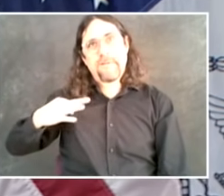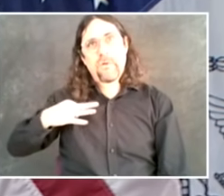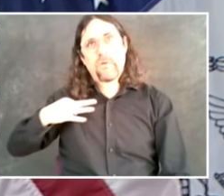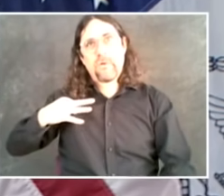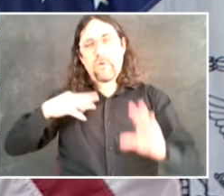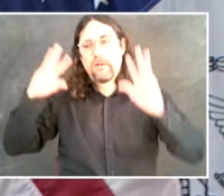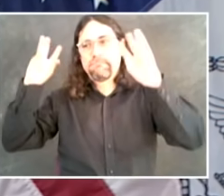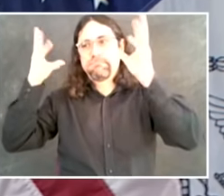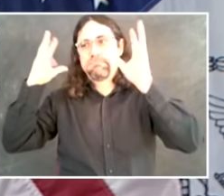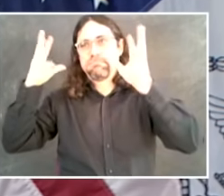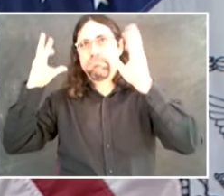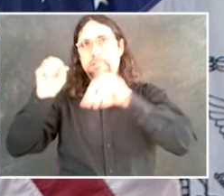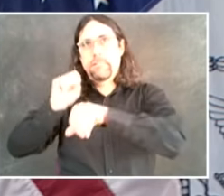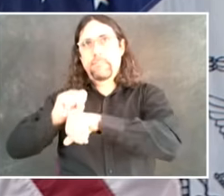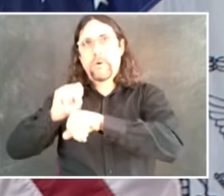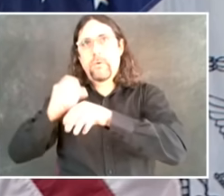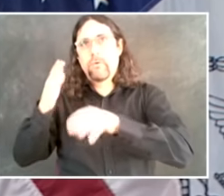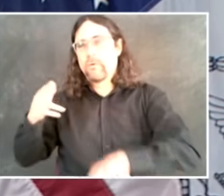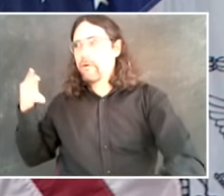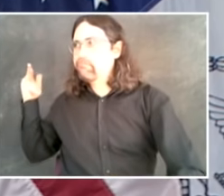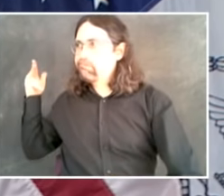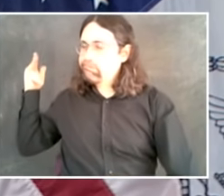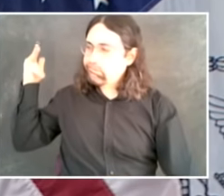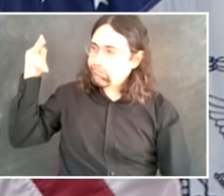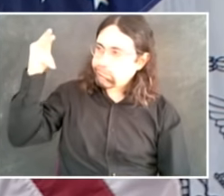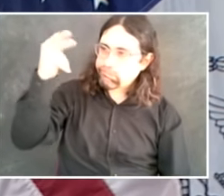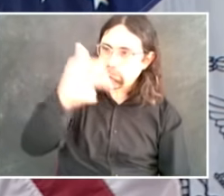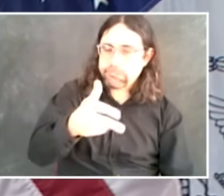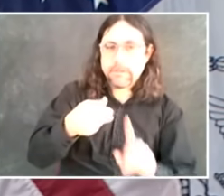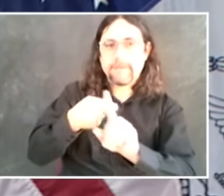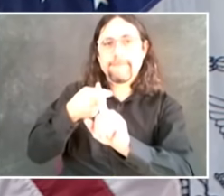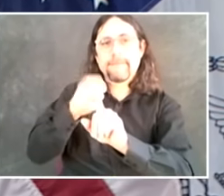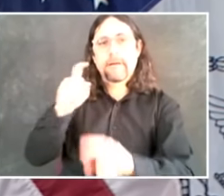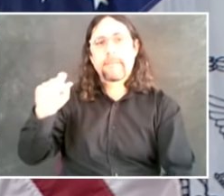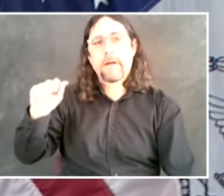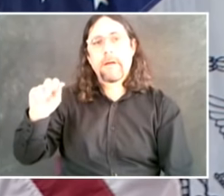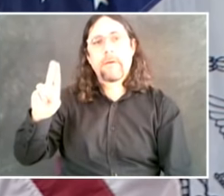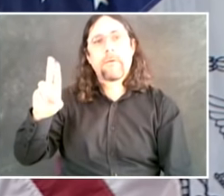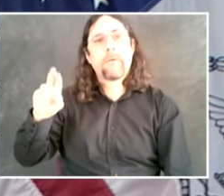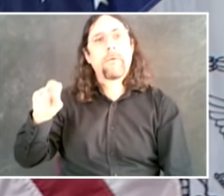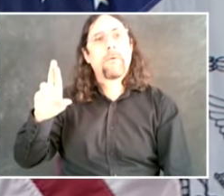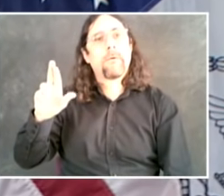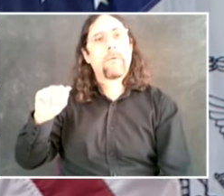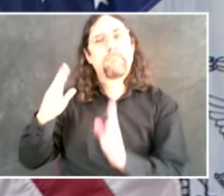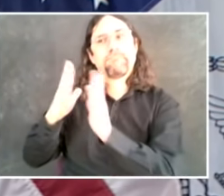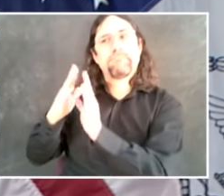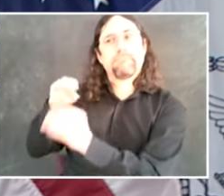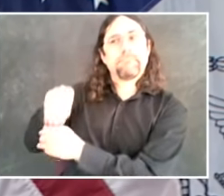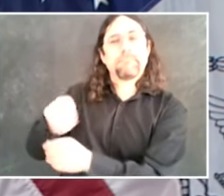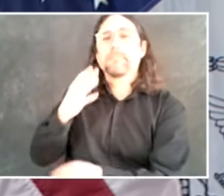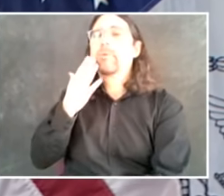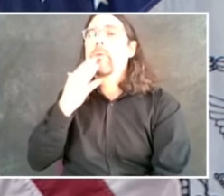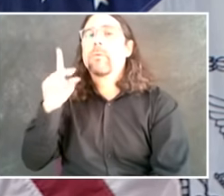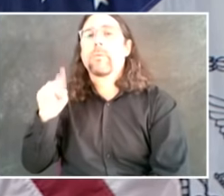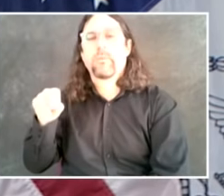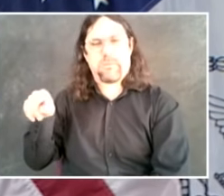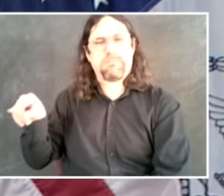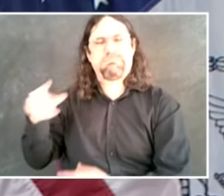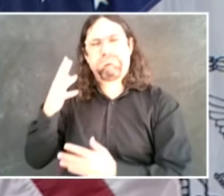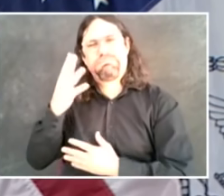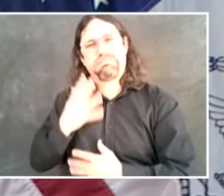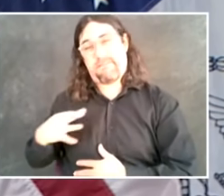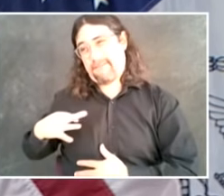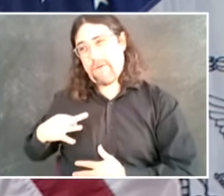amazing how small a world it is. So Aurora, Colorado is also where New York City's Emergency Management